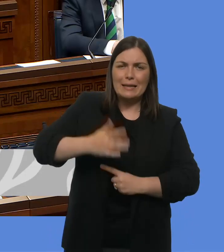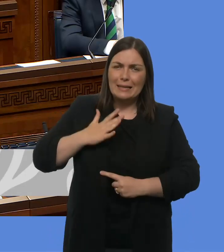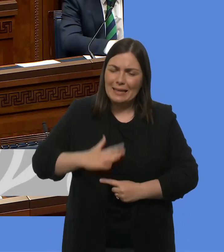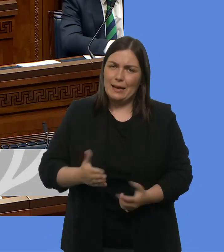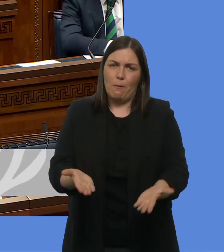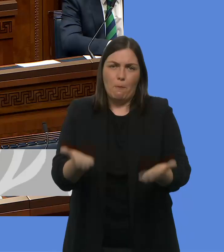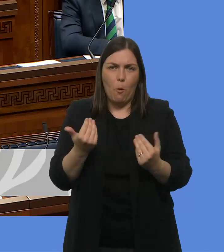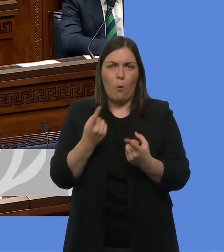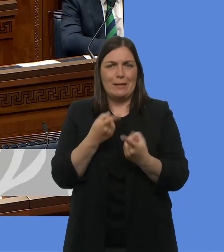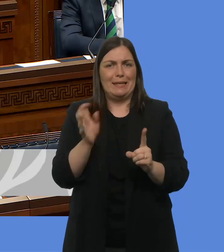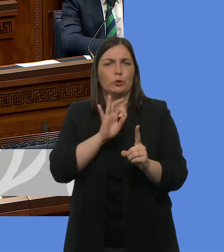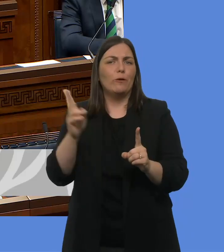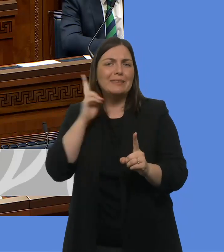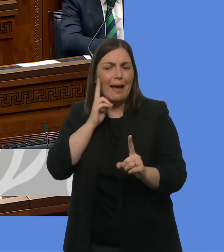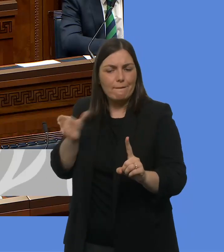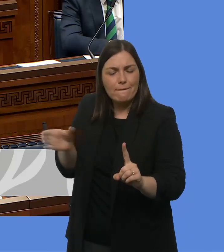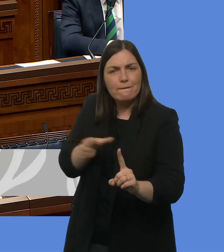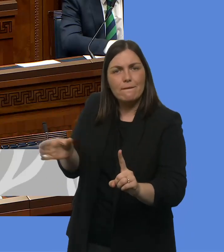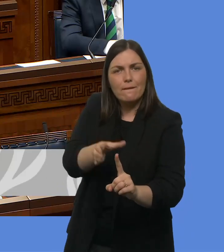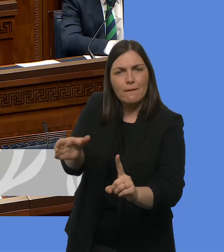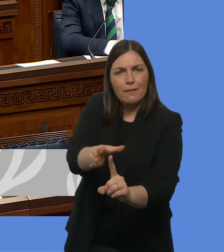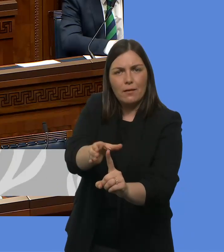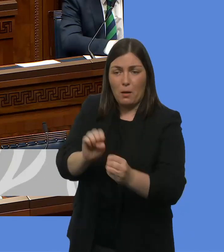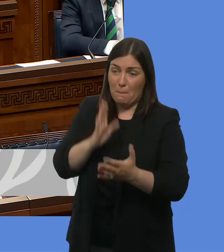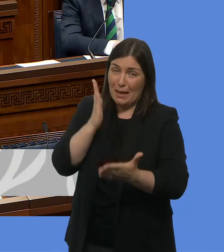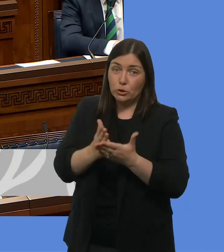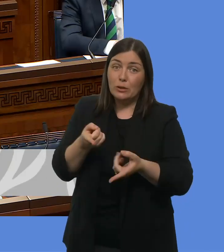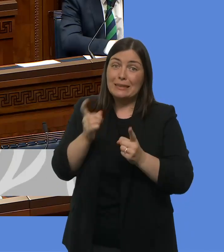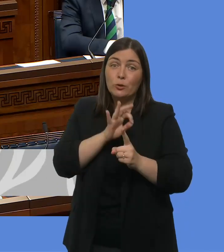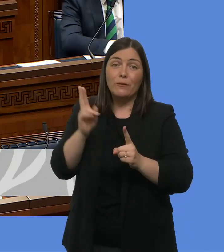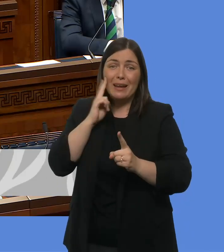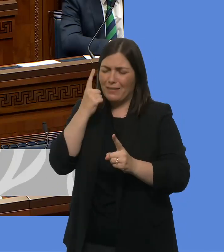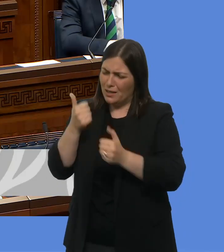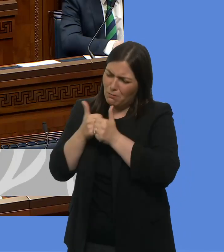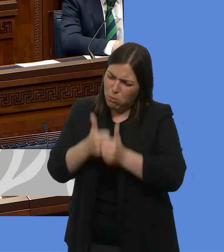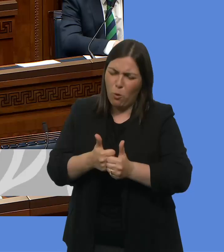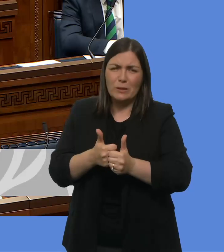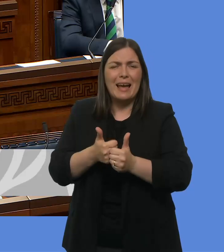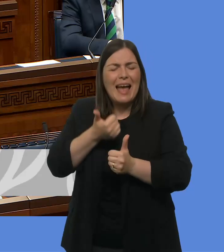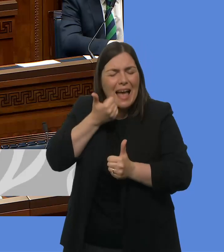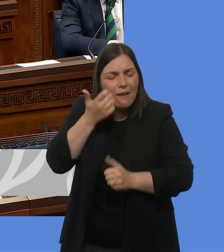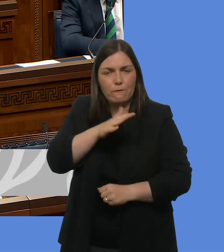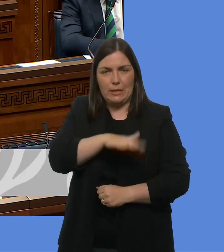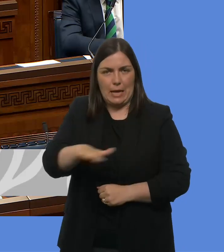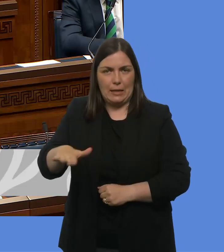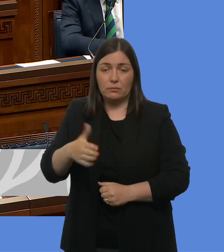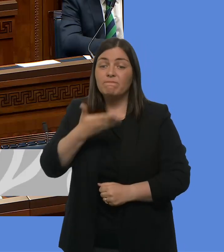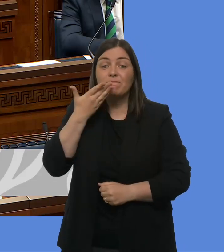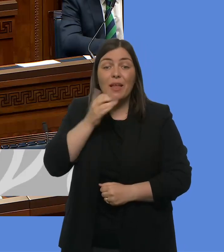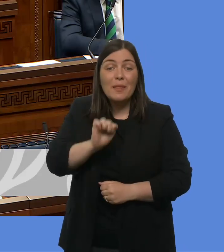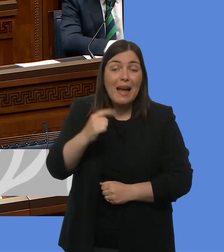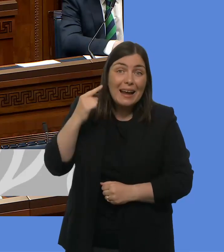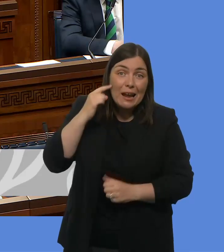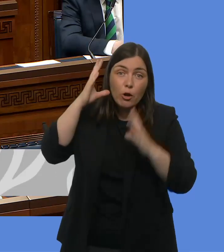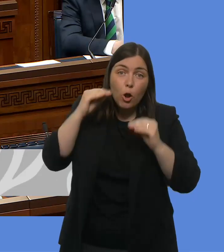child regardless of their degree of hearing loss. Mr Deputy Speaker, the United Nations Convention on the Rights of the Child guarantees the